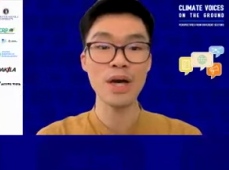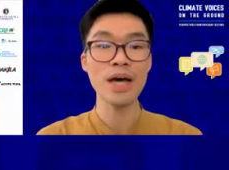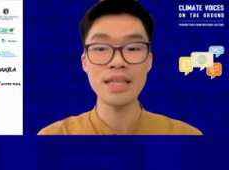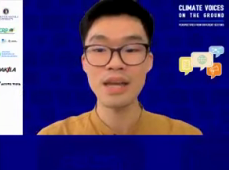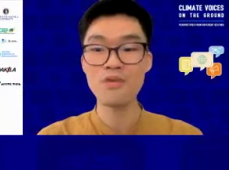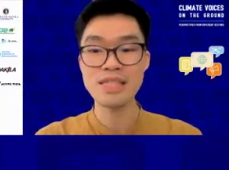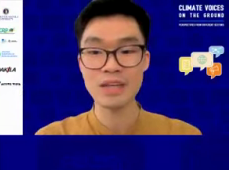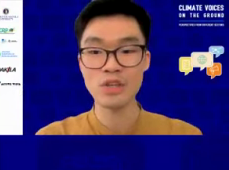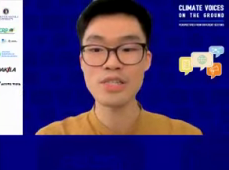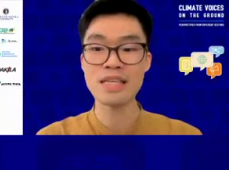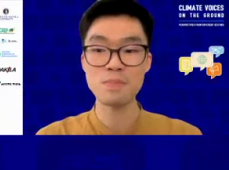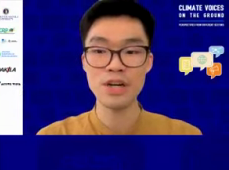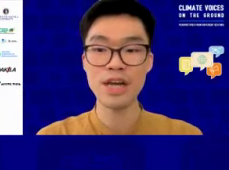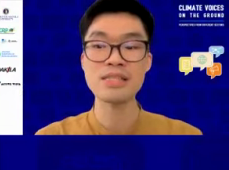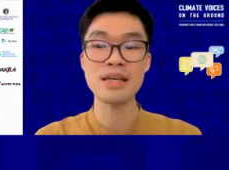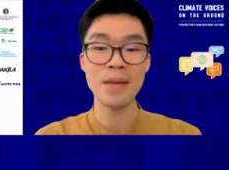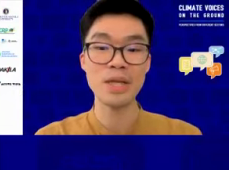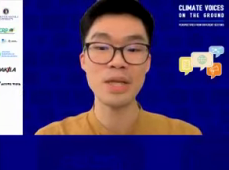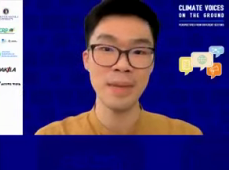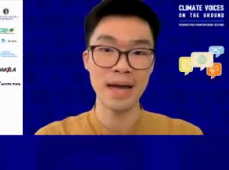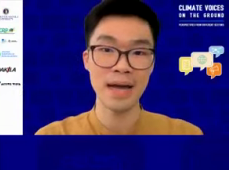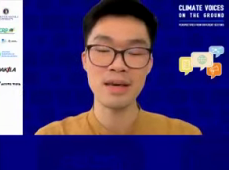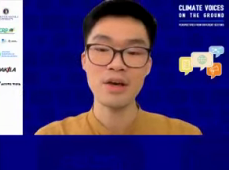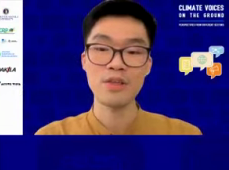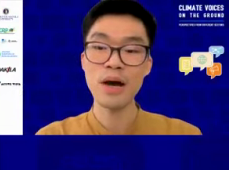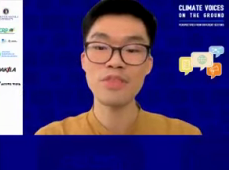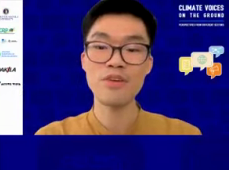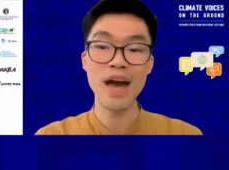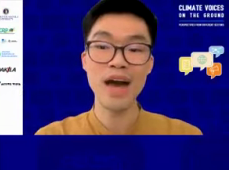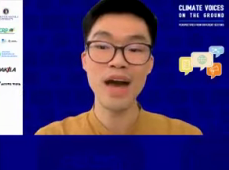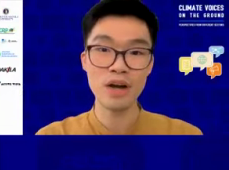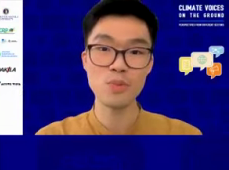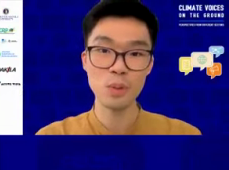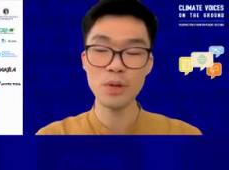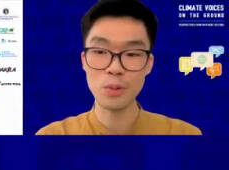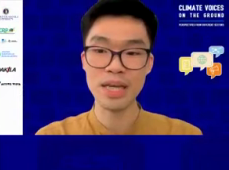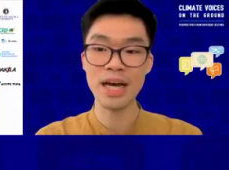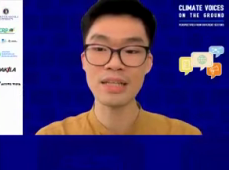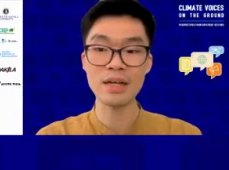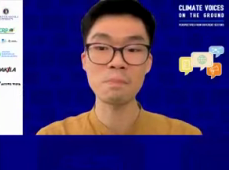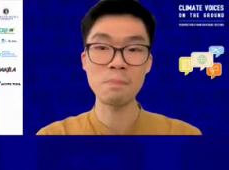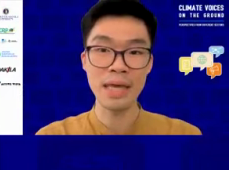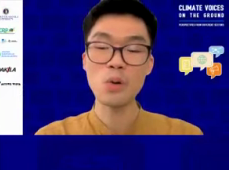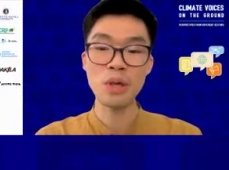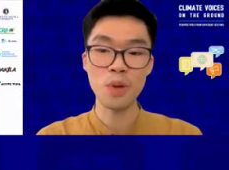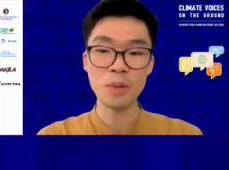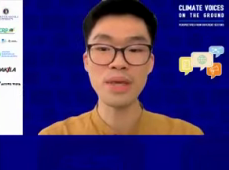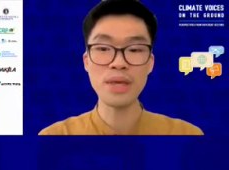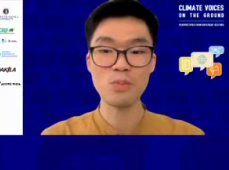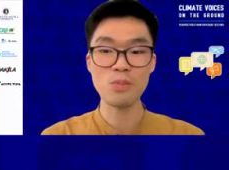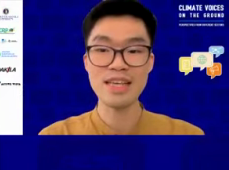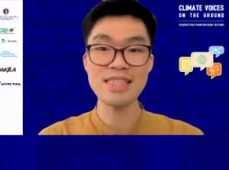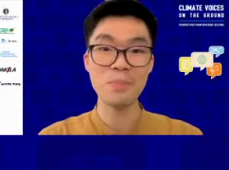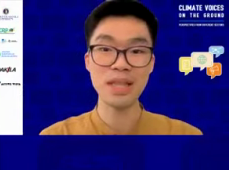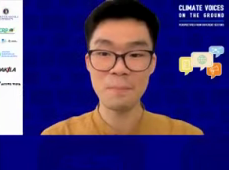risk and how different sectors experience climate impacts. Throughout the 5 webinars we will be holding until May, we